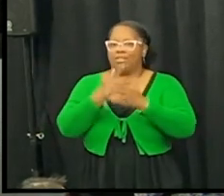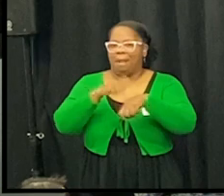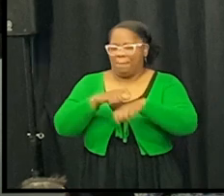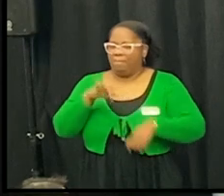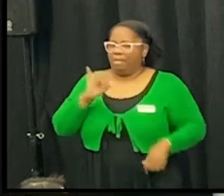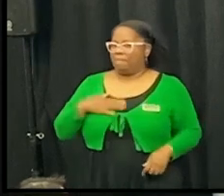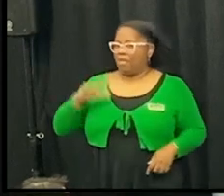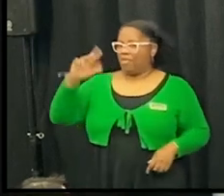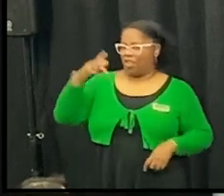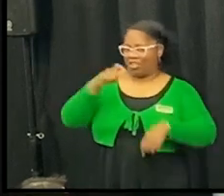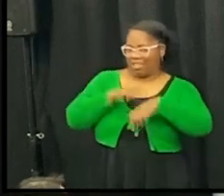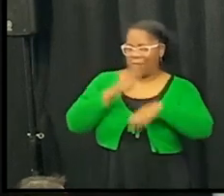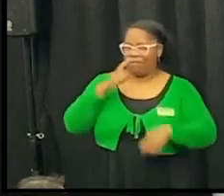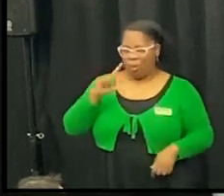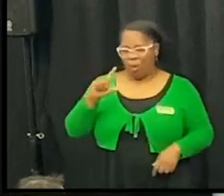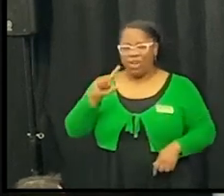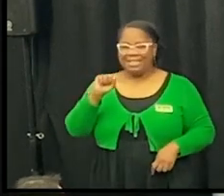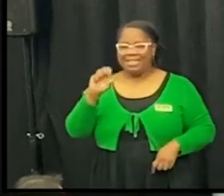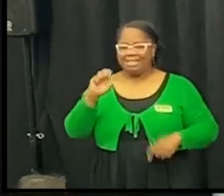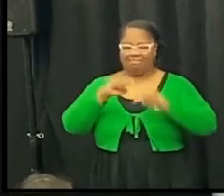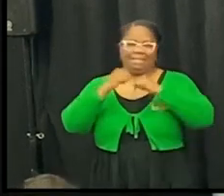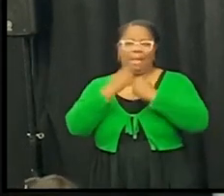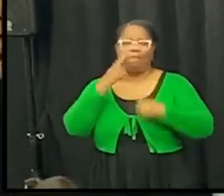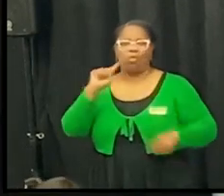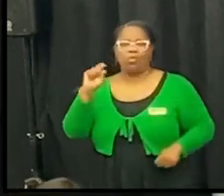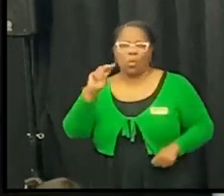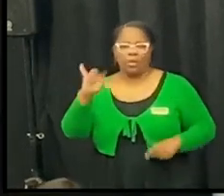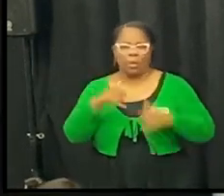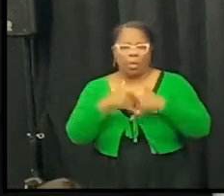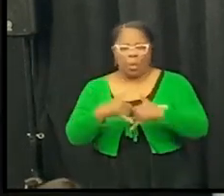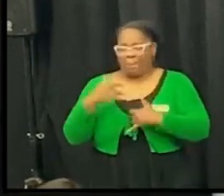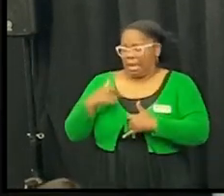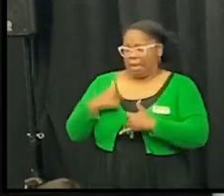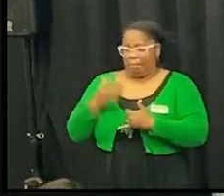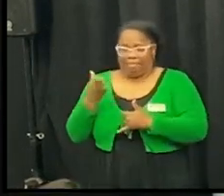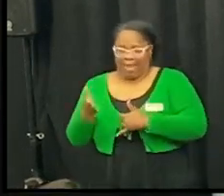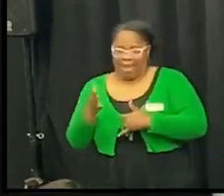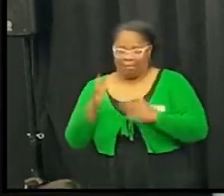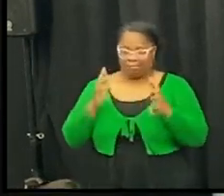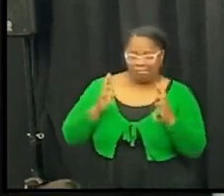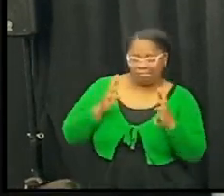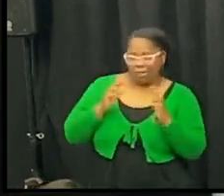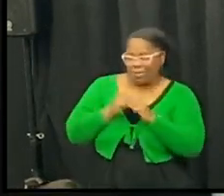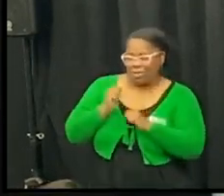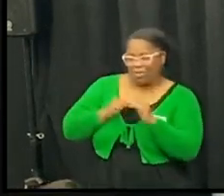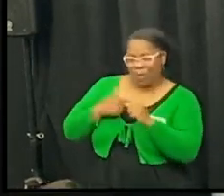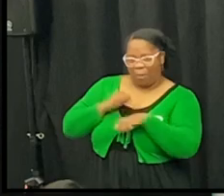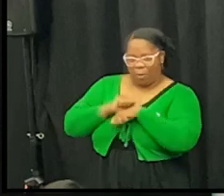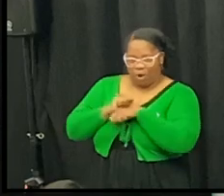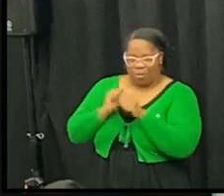time being on the SM team for the Tonys. Normally I'm there, hopefully, with a show that I'm working on. Not this year.